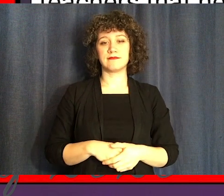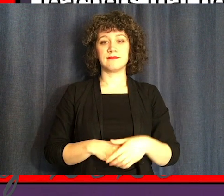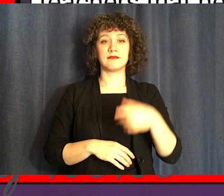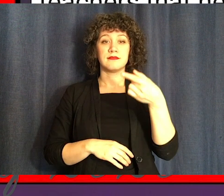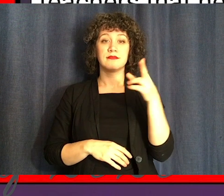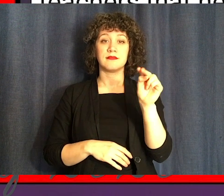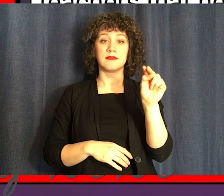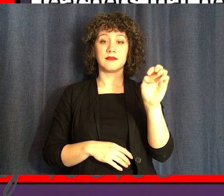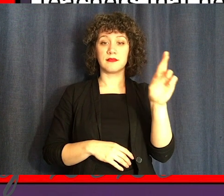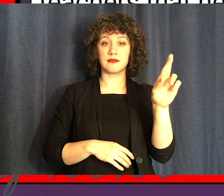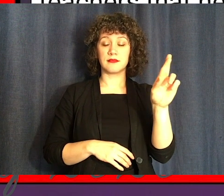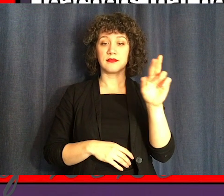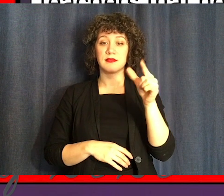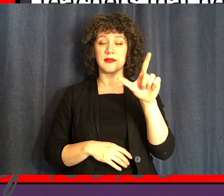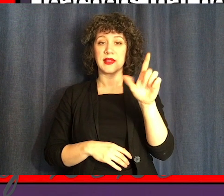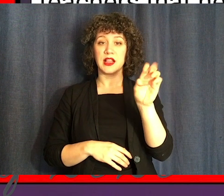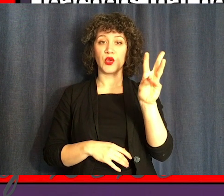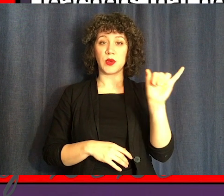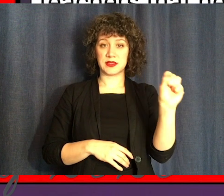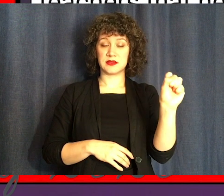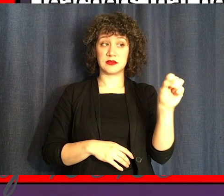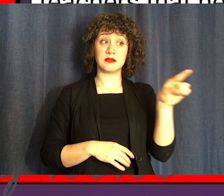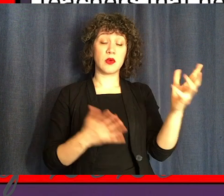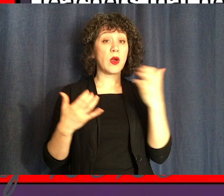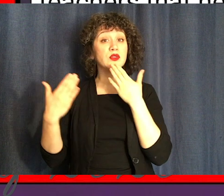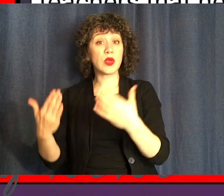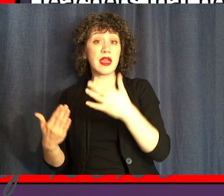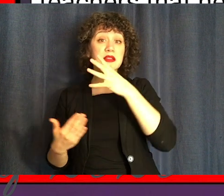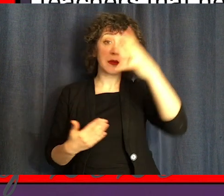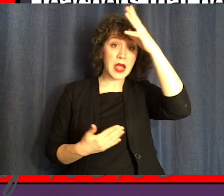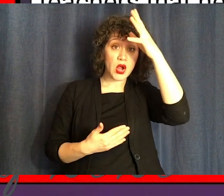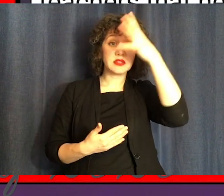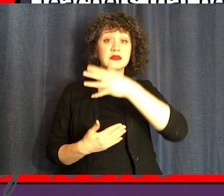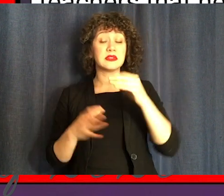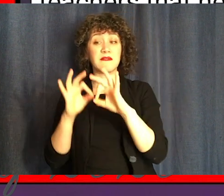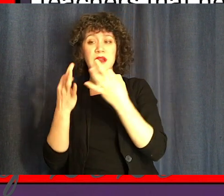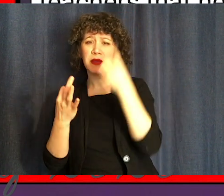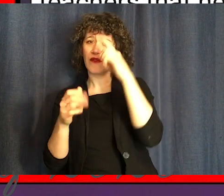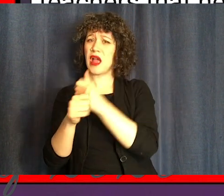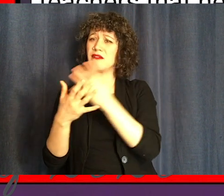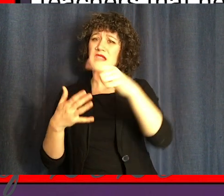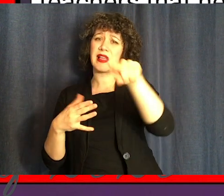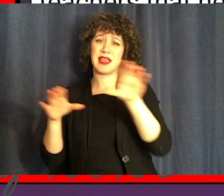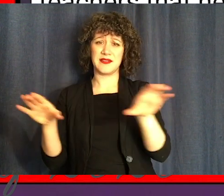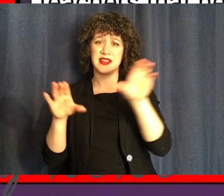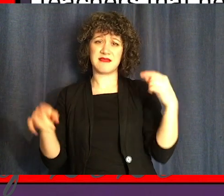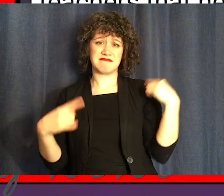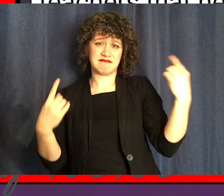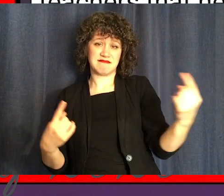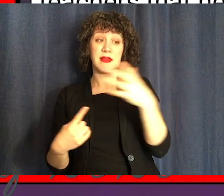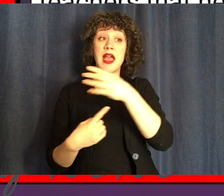Gunnar Lewis. Gunnar would like to thank his parents and family for everything they have done and